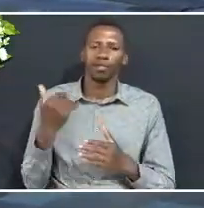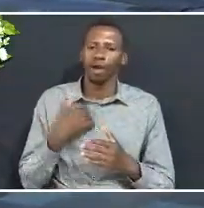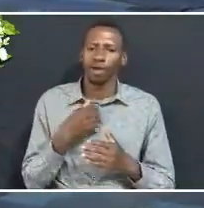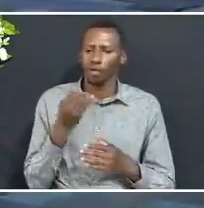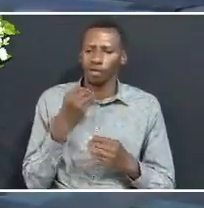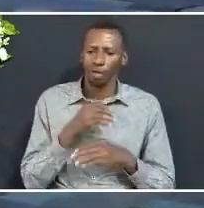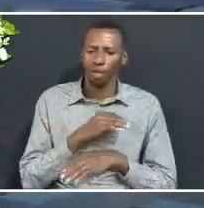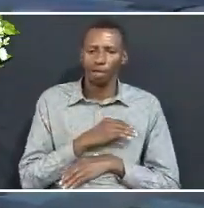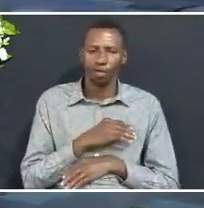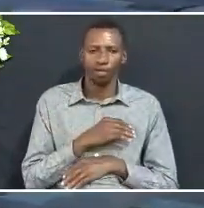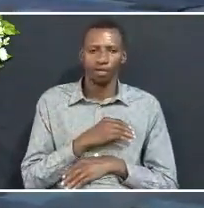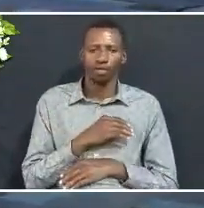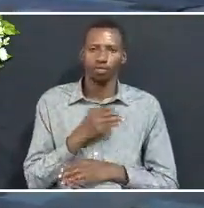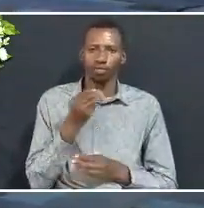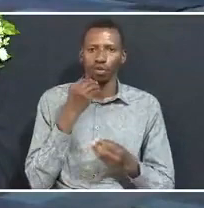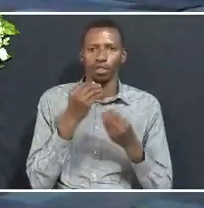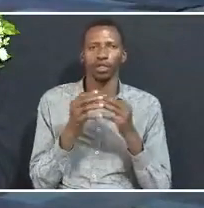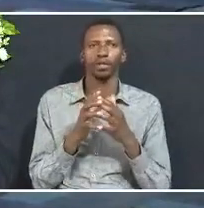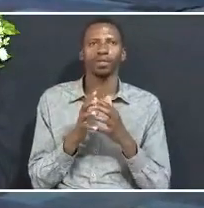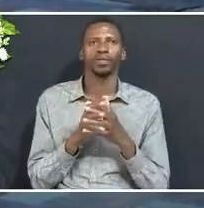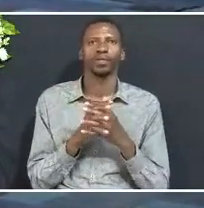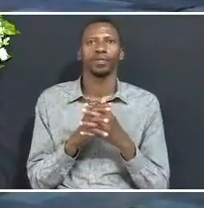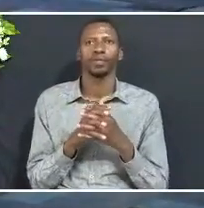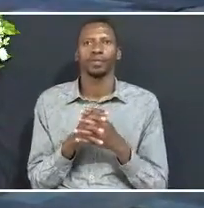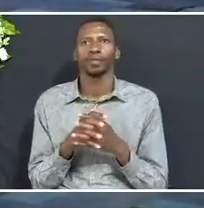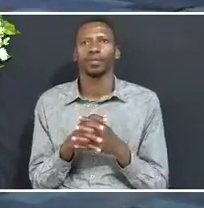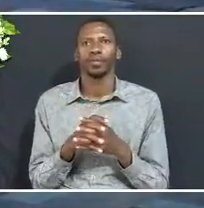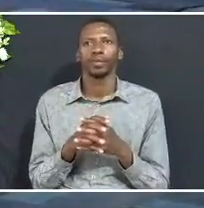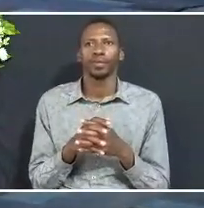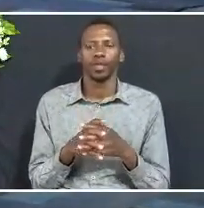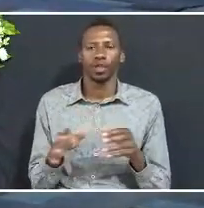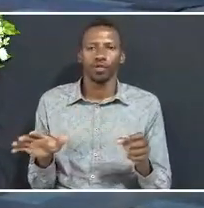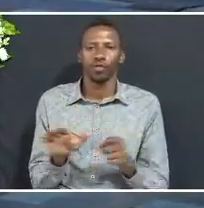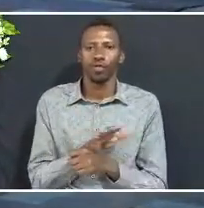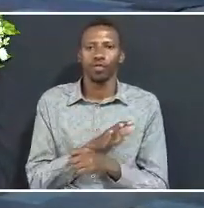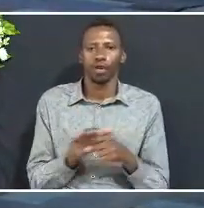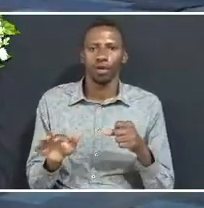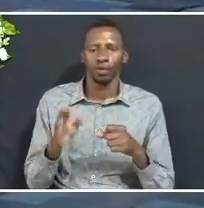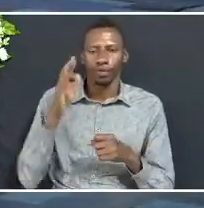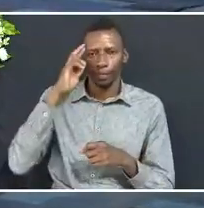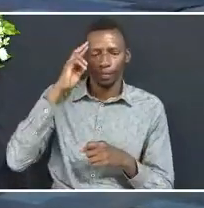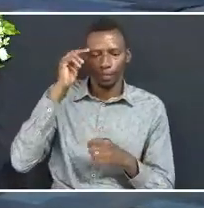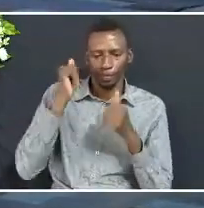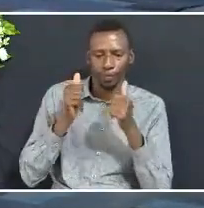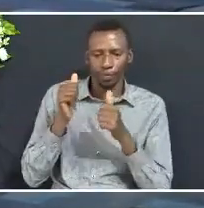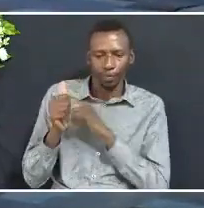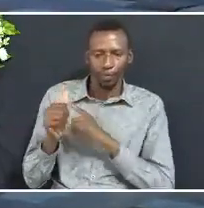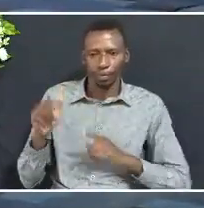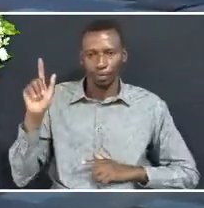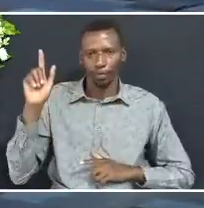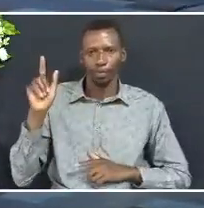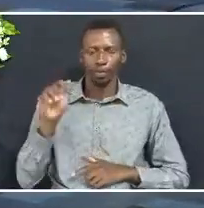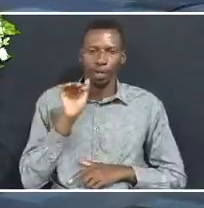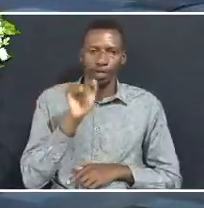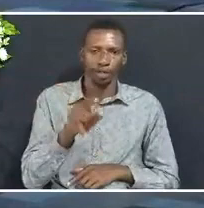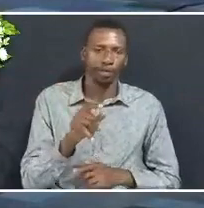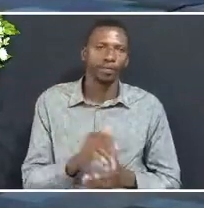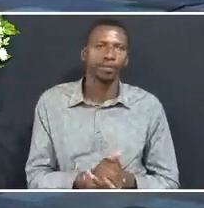to eat in fulfilling the purpose that the Lord had sent him to accomplish.